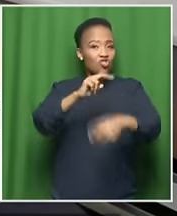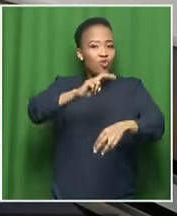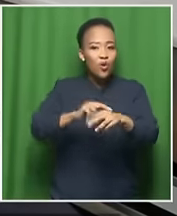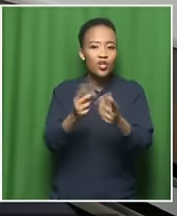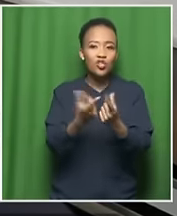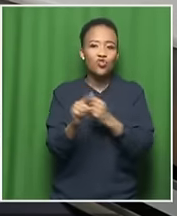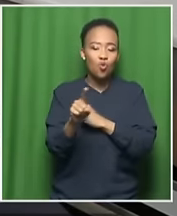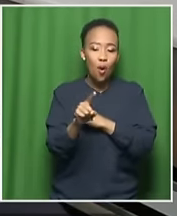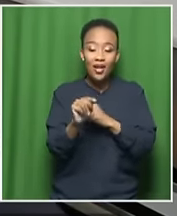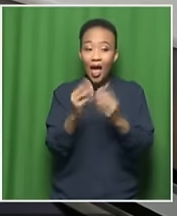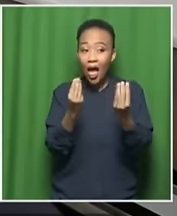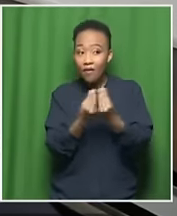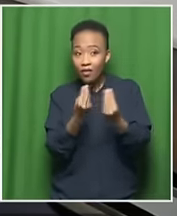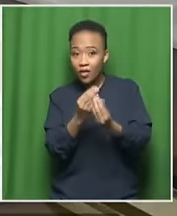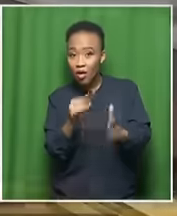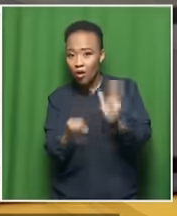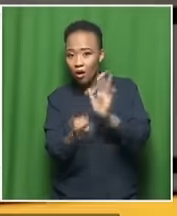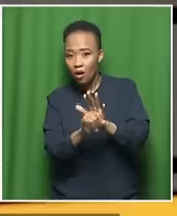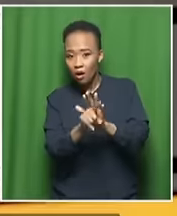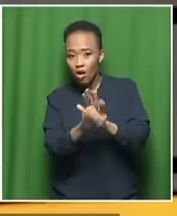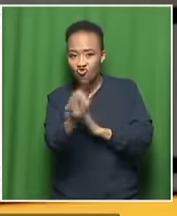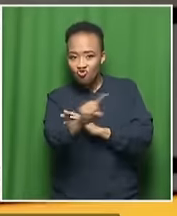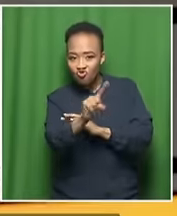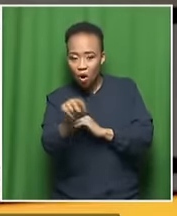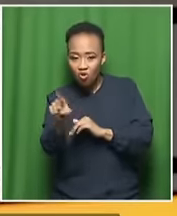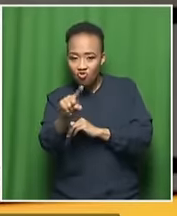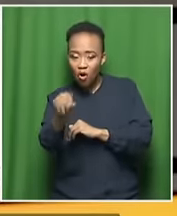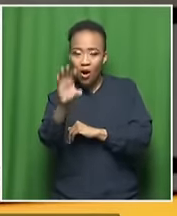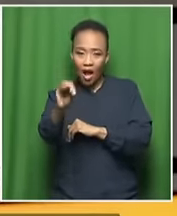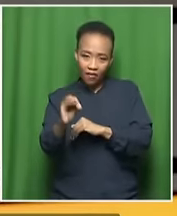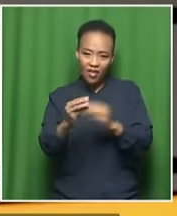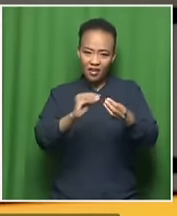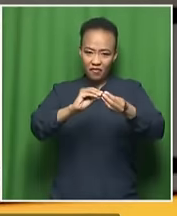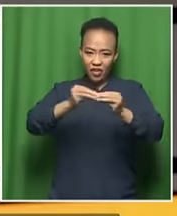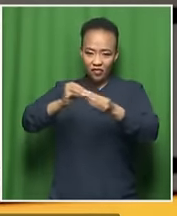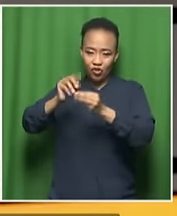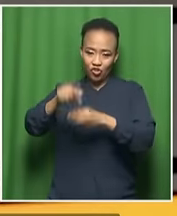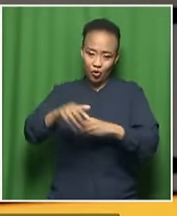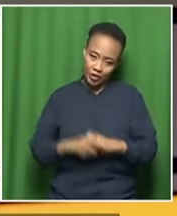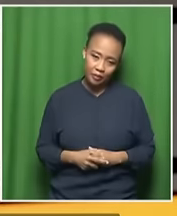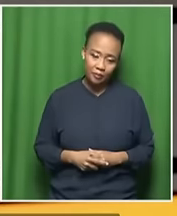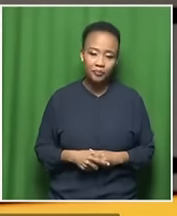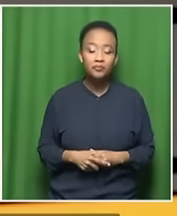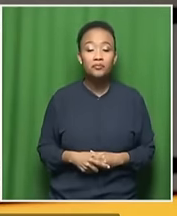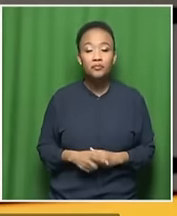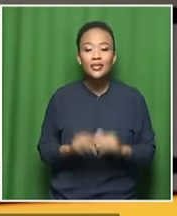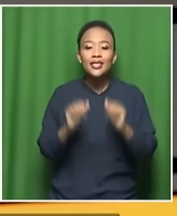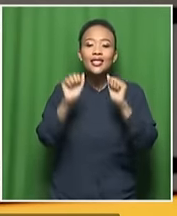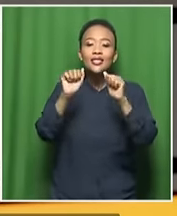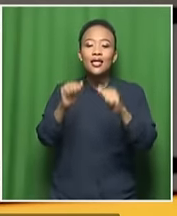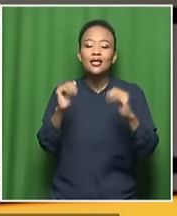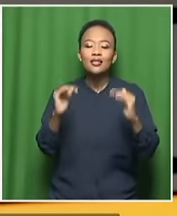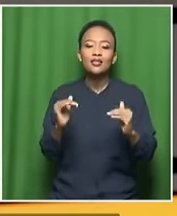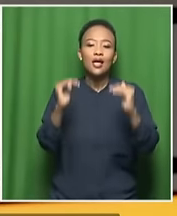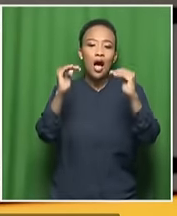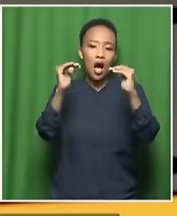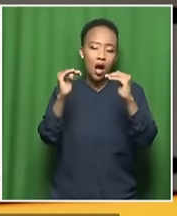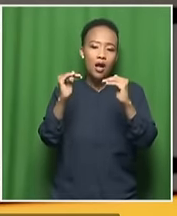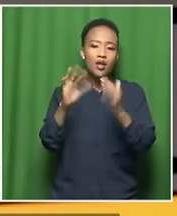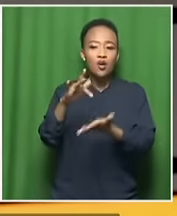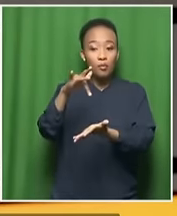right these wrongs? Now, what I say as far as that is concerned, yes, if you go up to your higher positions, as you have